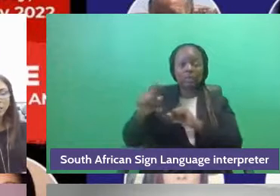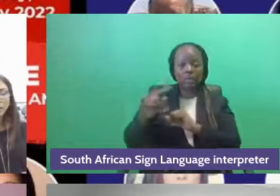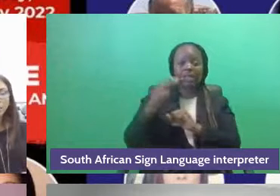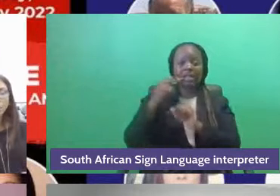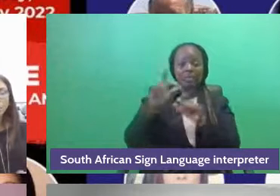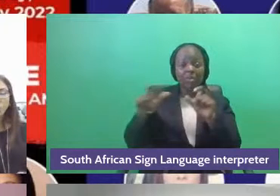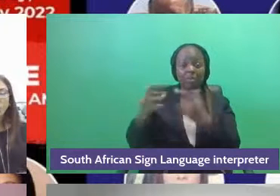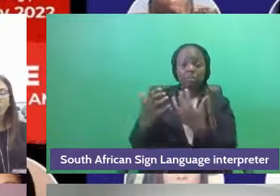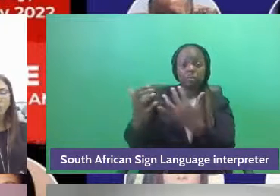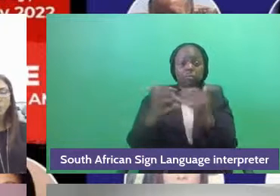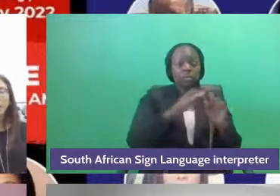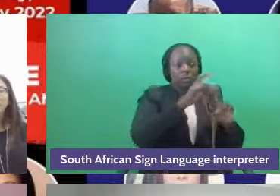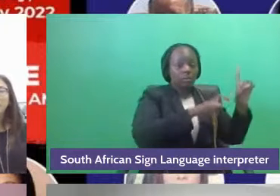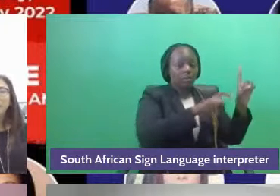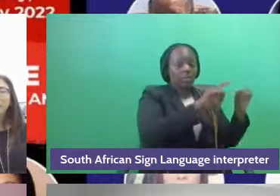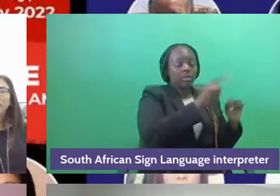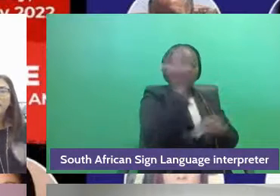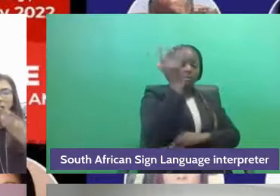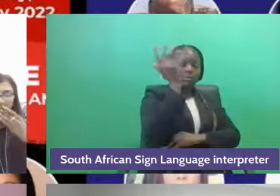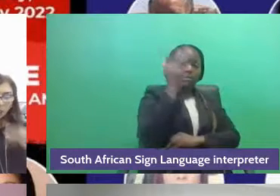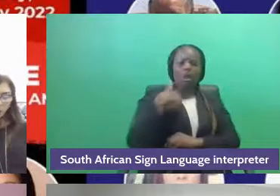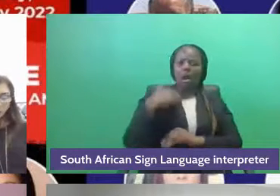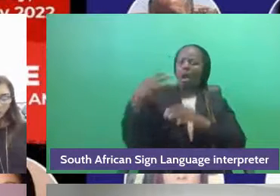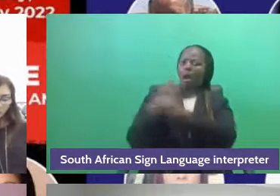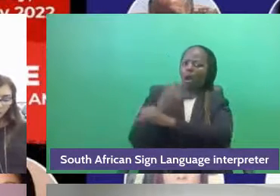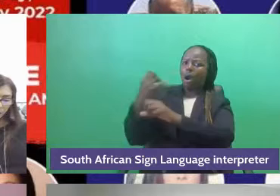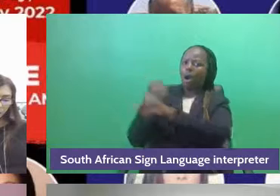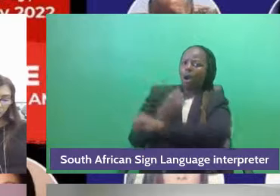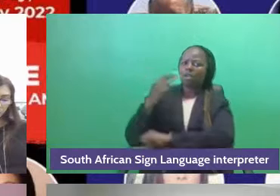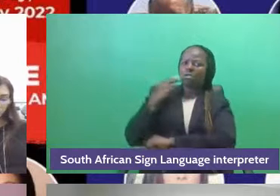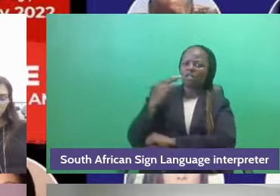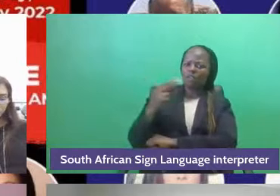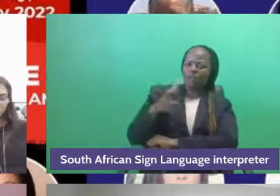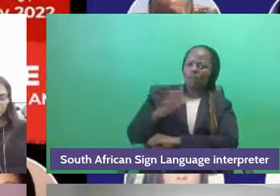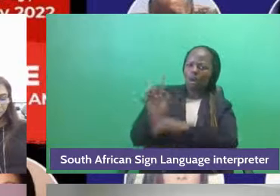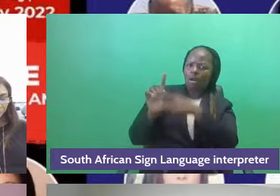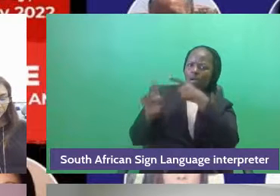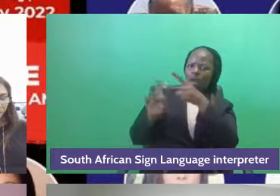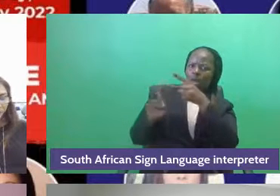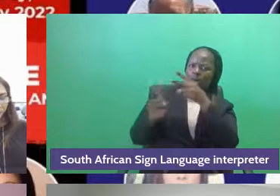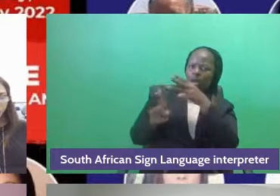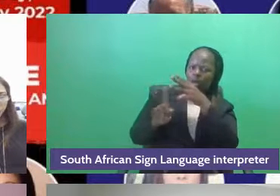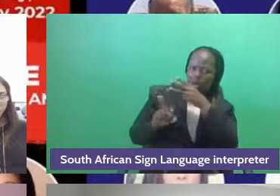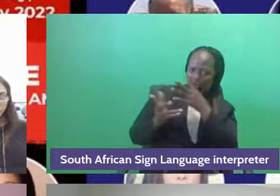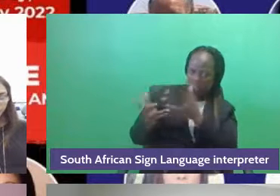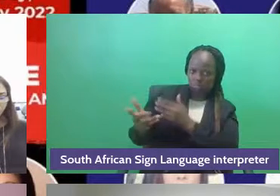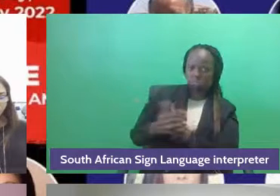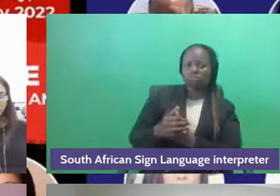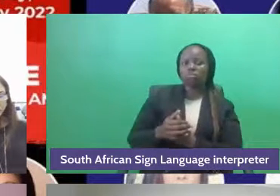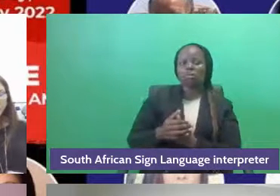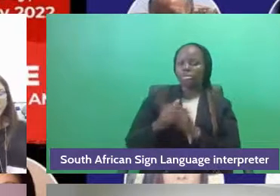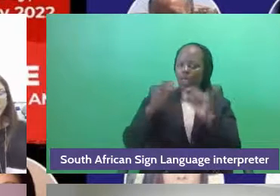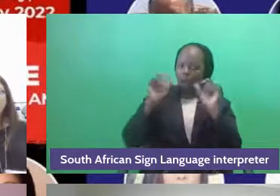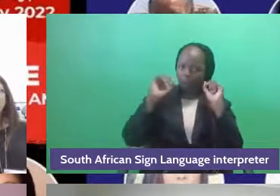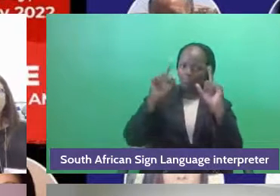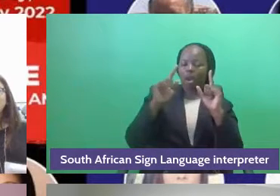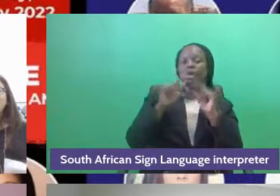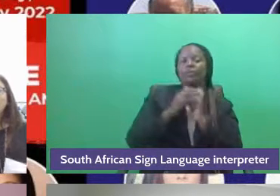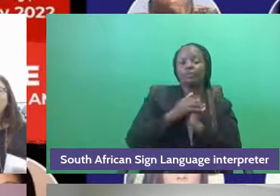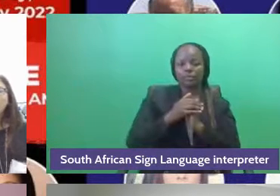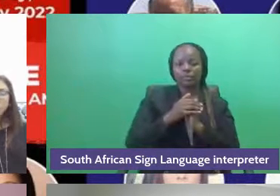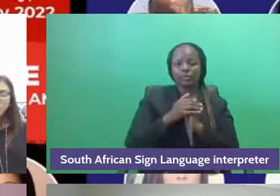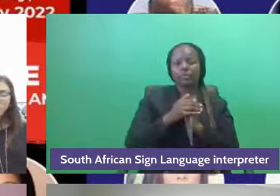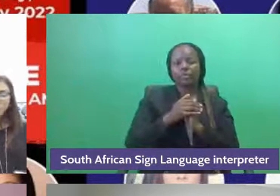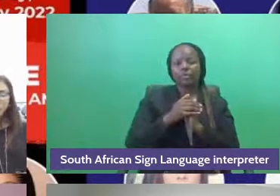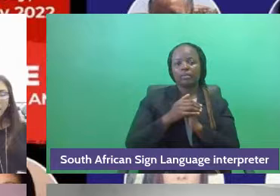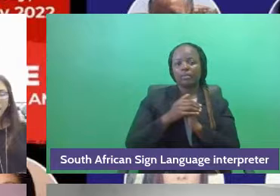the presenters also become more sensitized to the needs of the deaf community. Through these platforms, deaf attendees